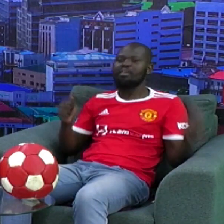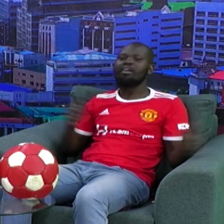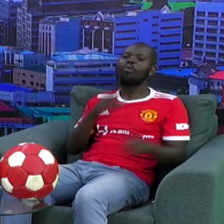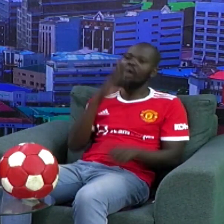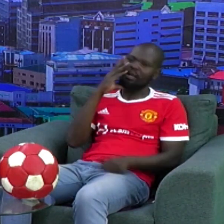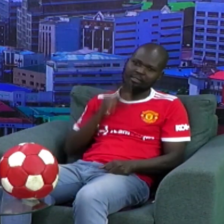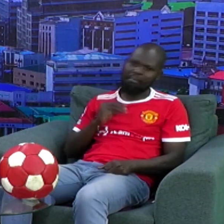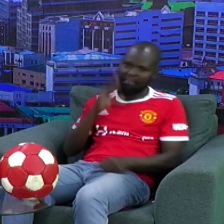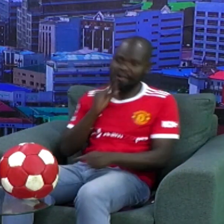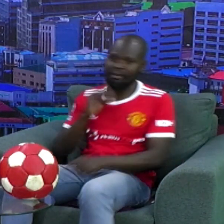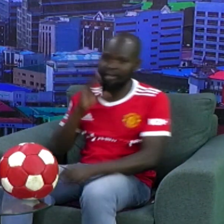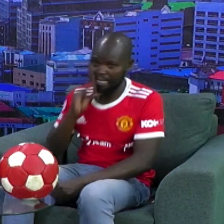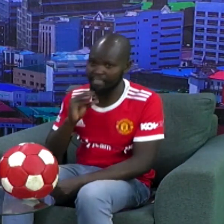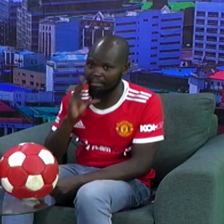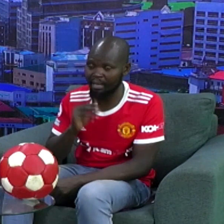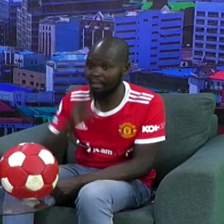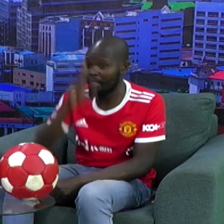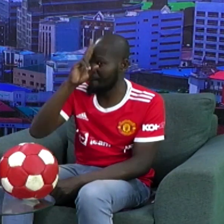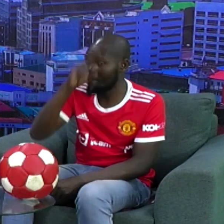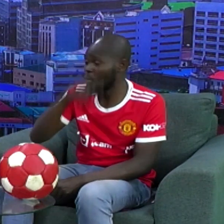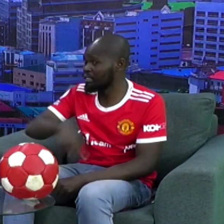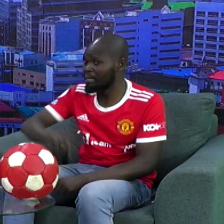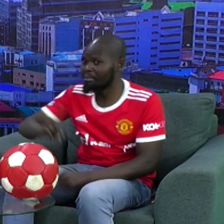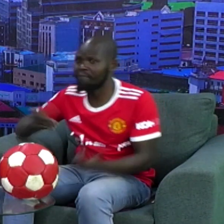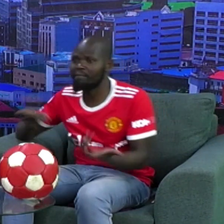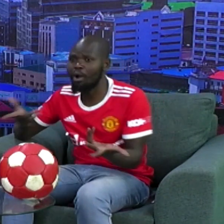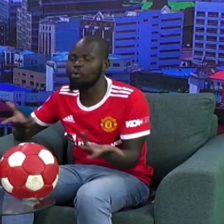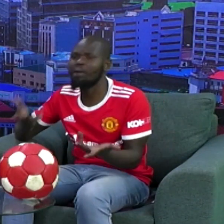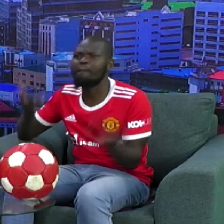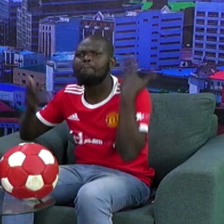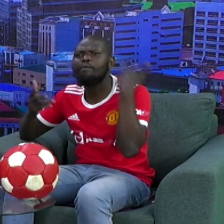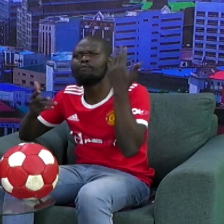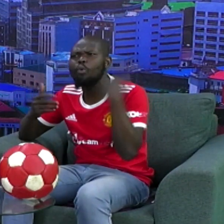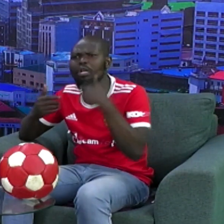Police has really been working, and they are really gaining the experience.